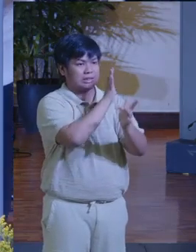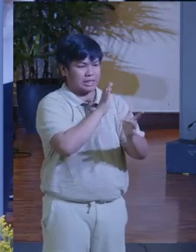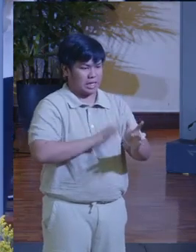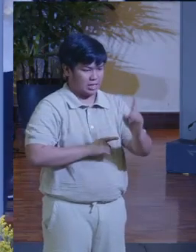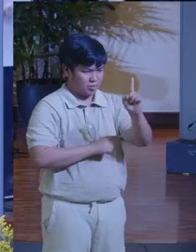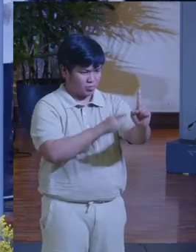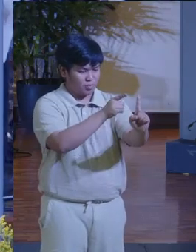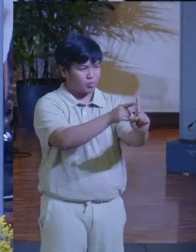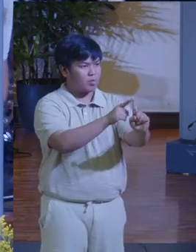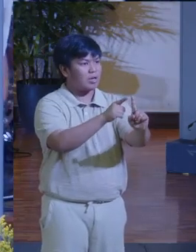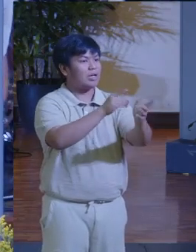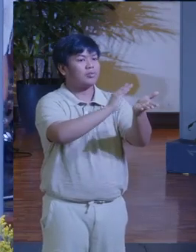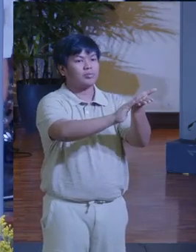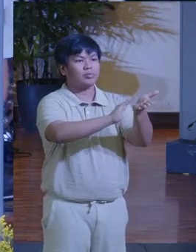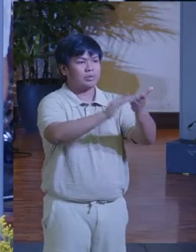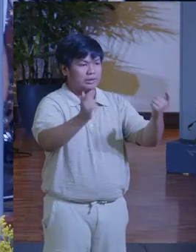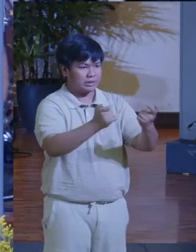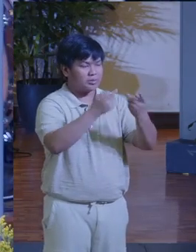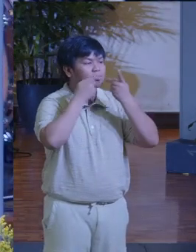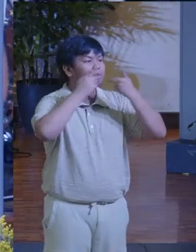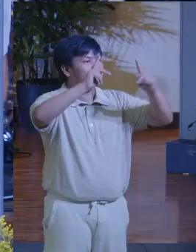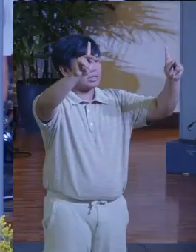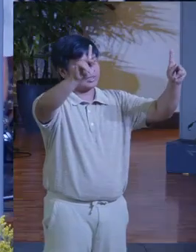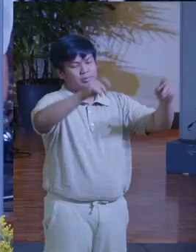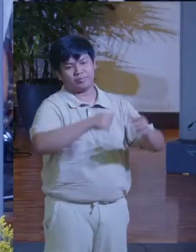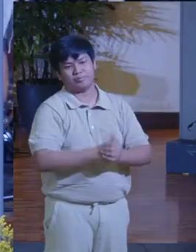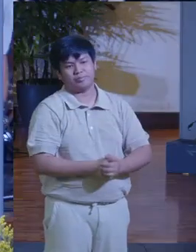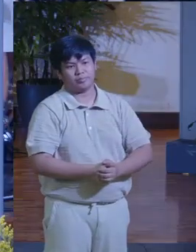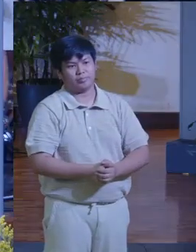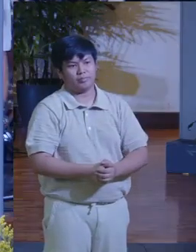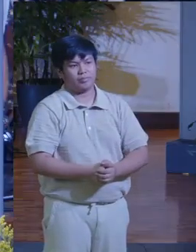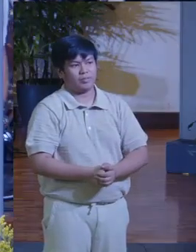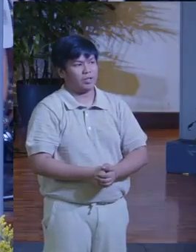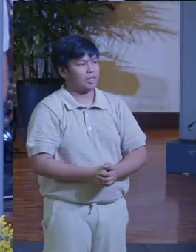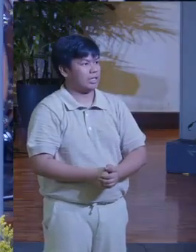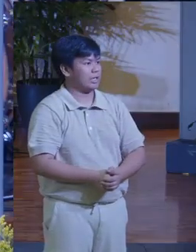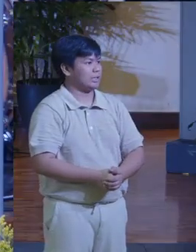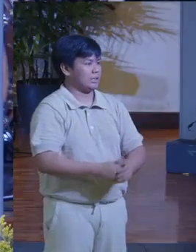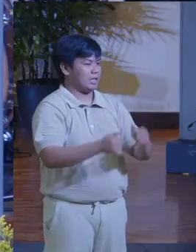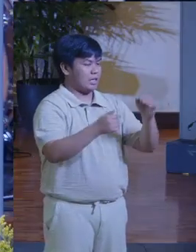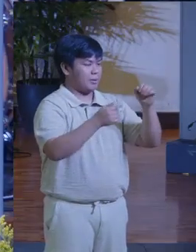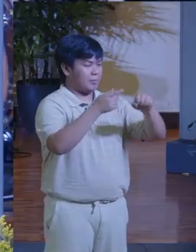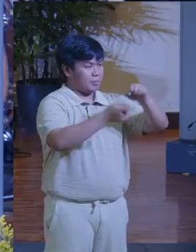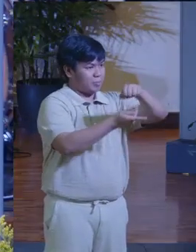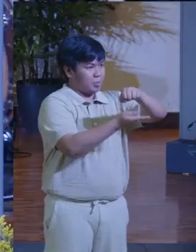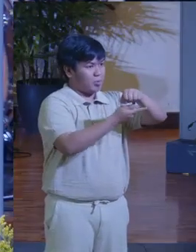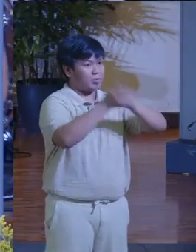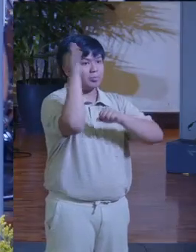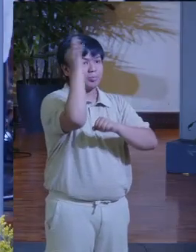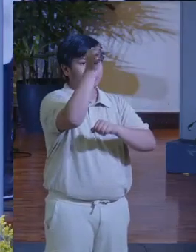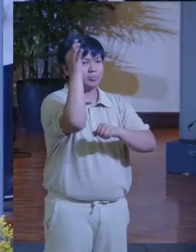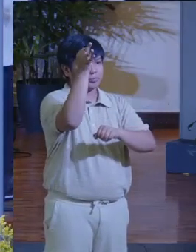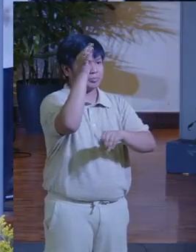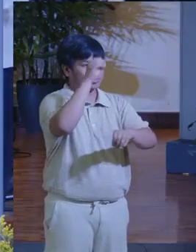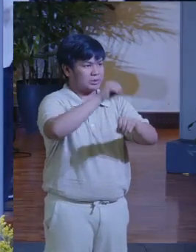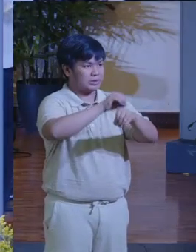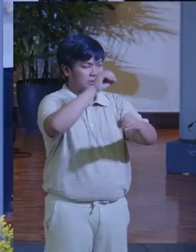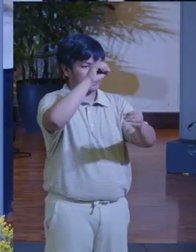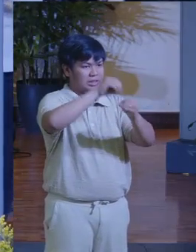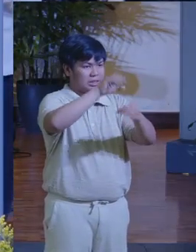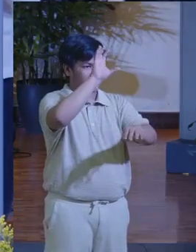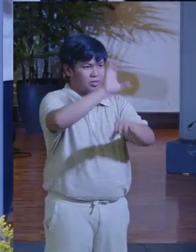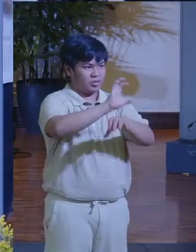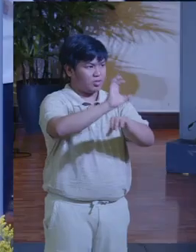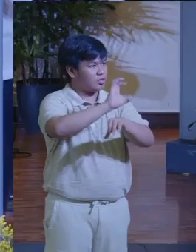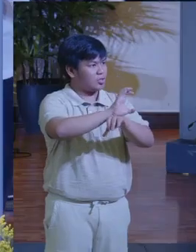sins is proclaimed to you through Jesus Christ. Siya po ay nagpipreach sa Antioch, no? Sa